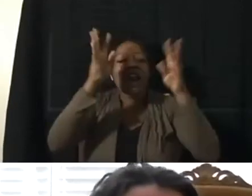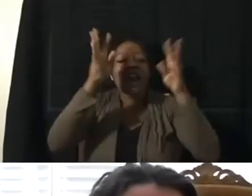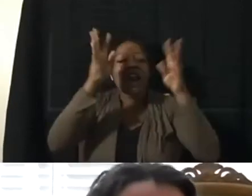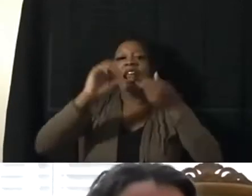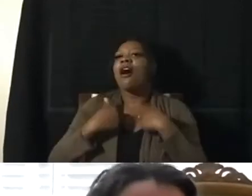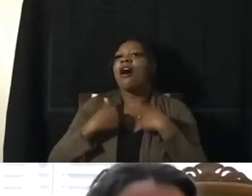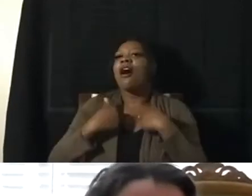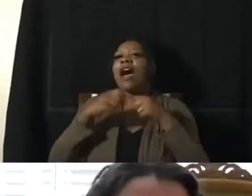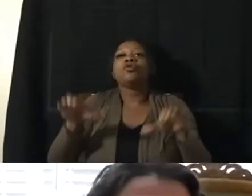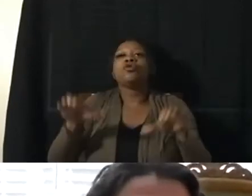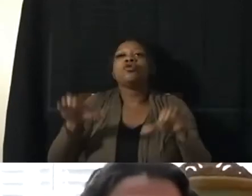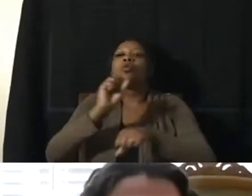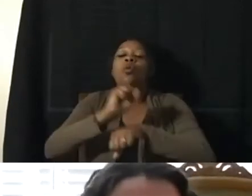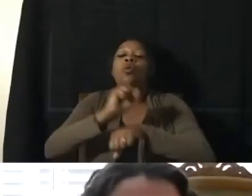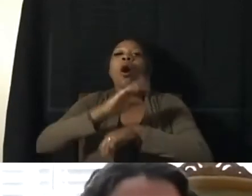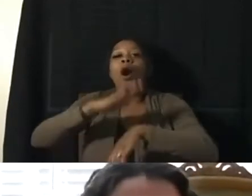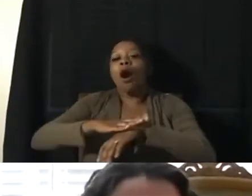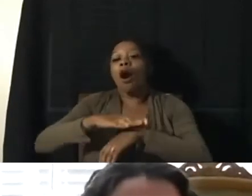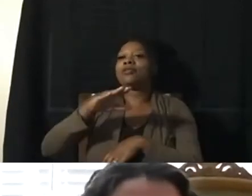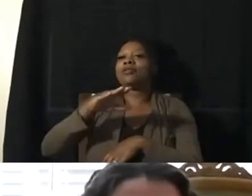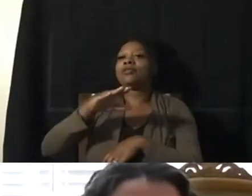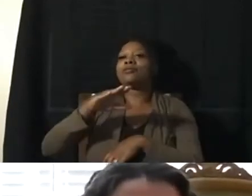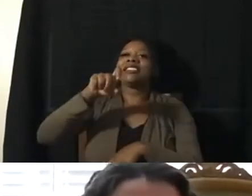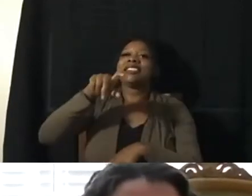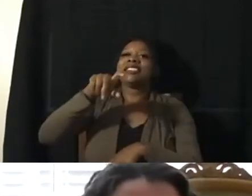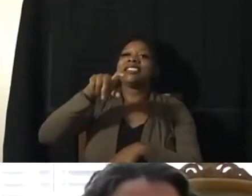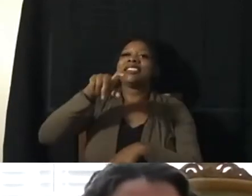go from A to B. And